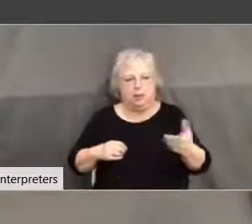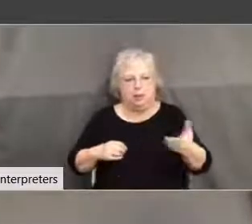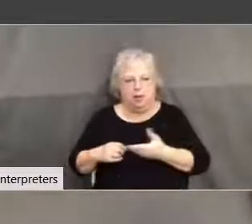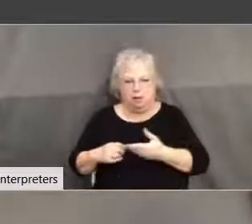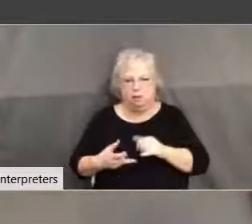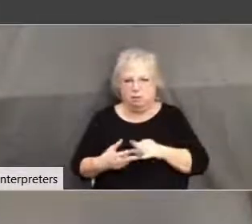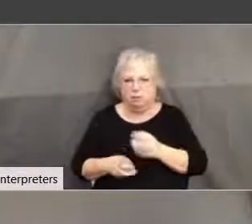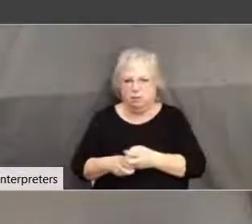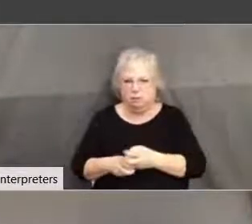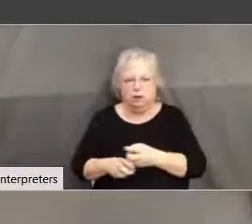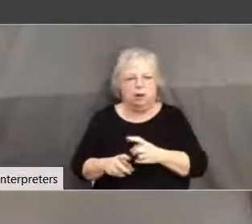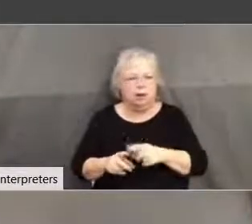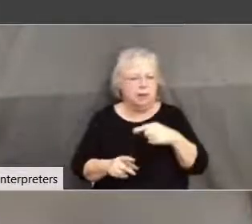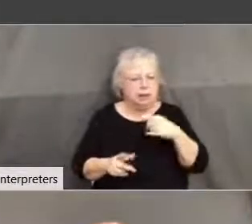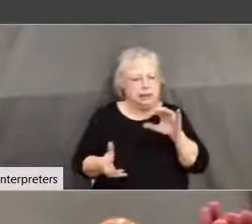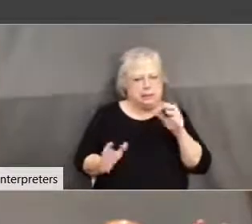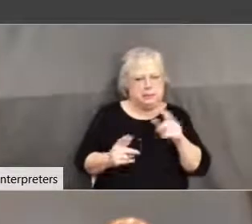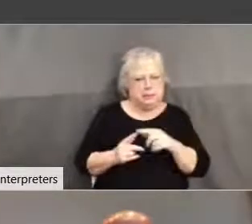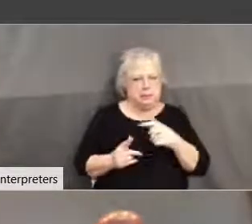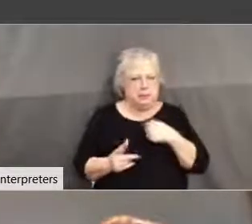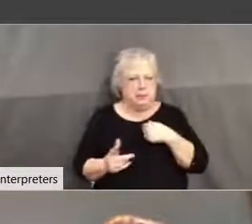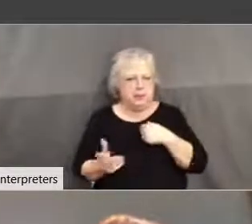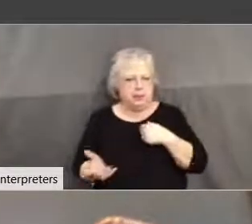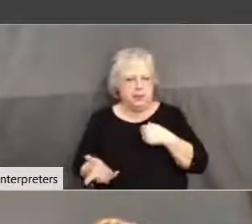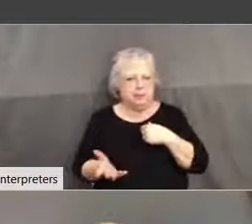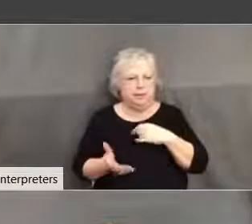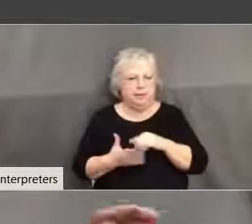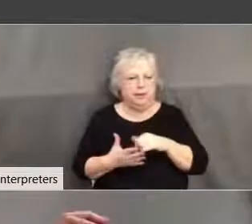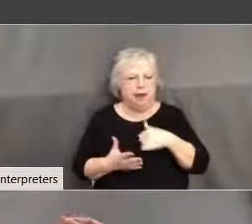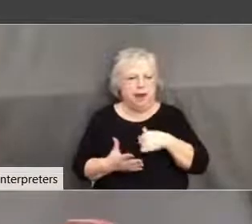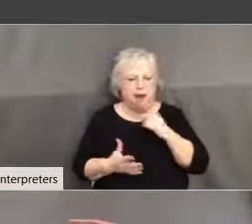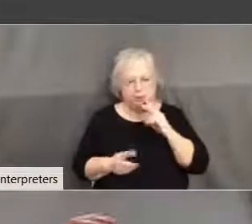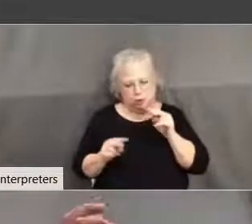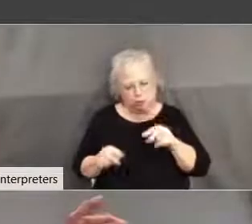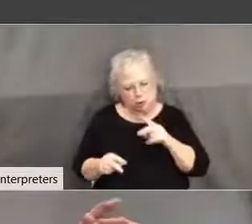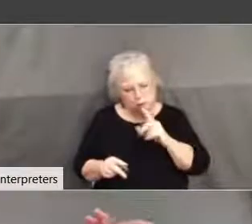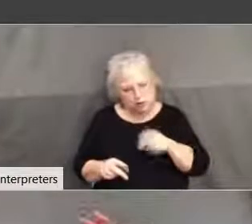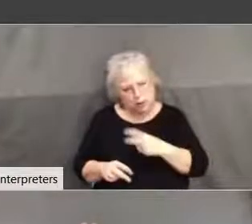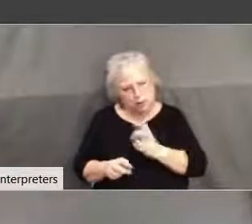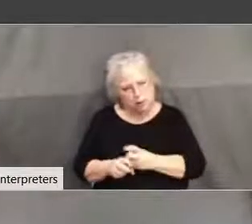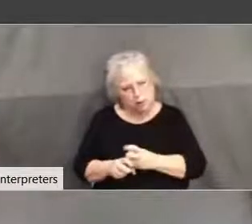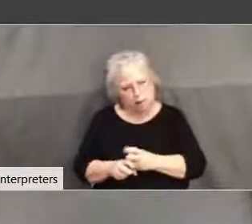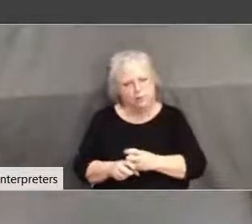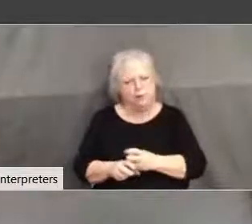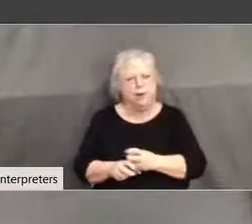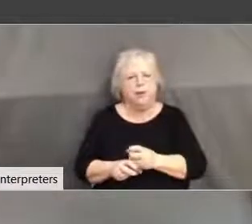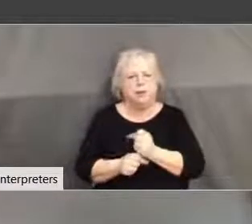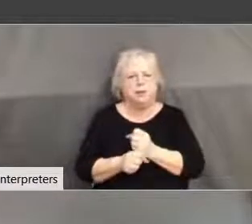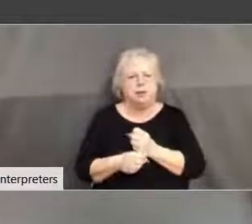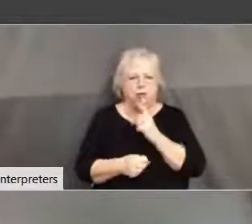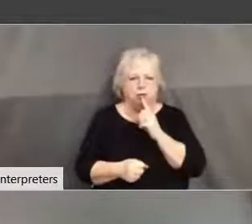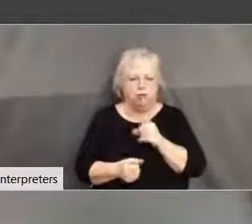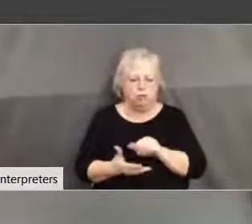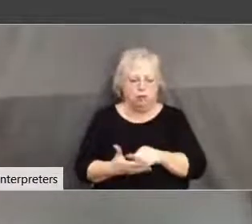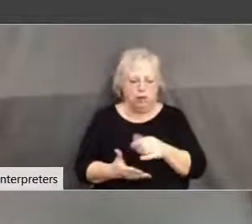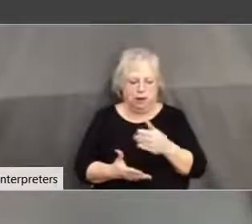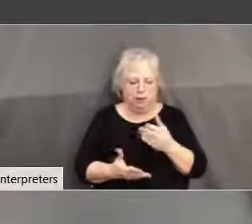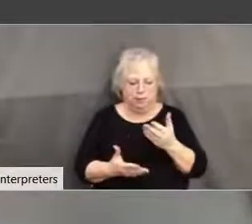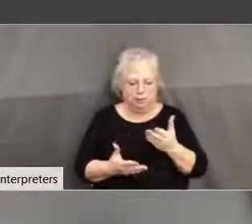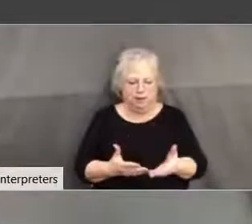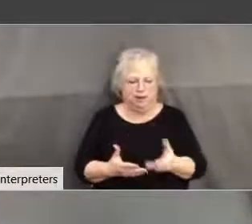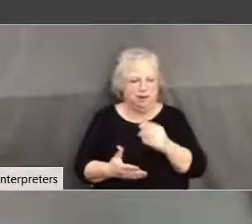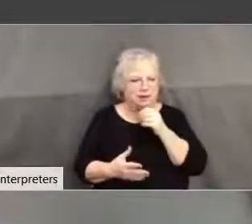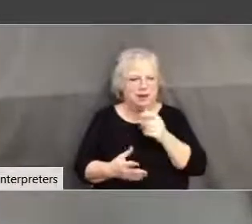it looks to me like that I would look real hard to make sure that this is not a gift